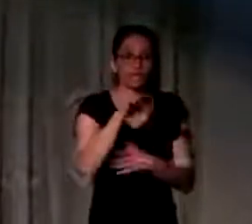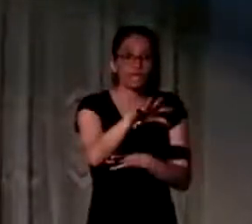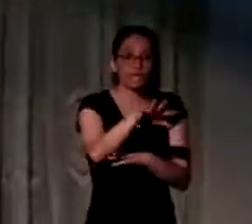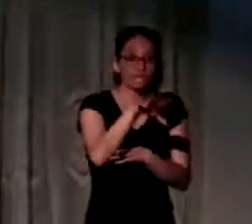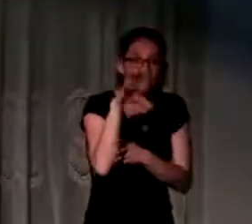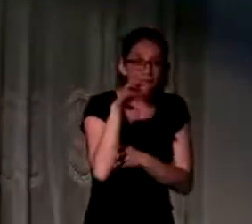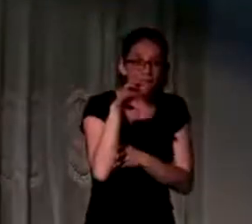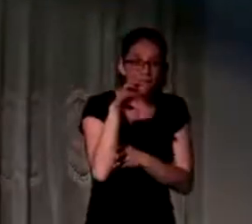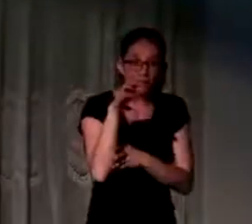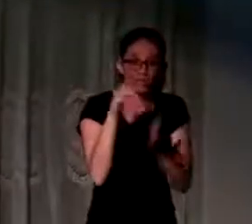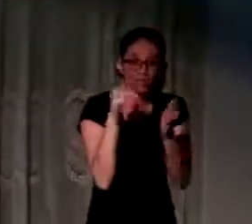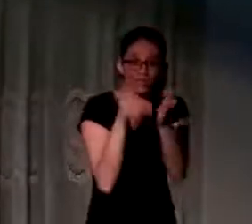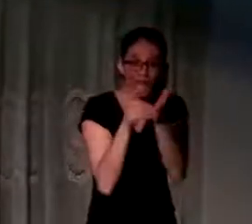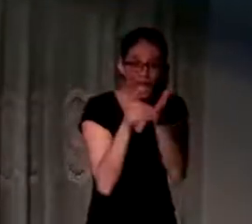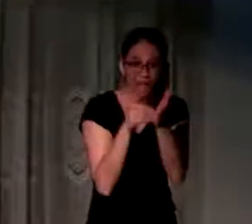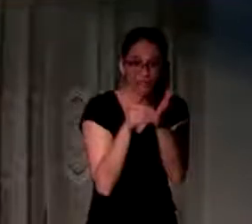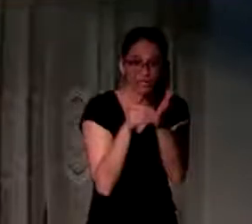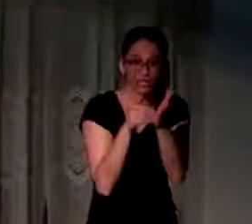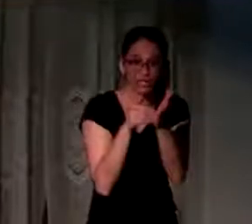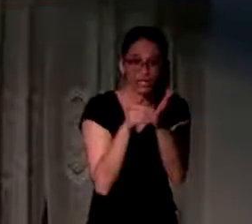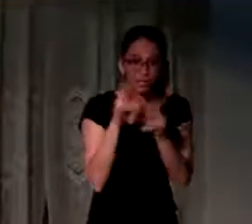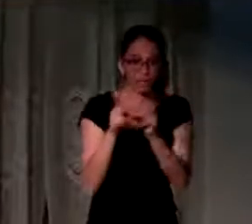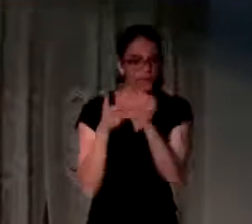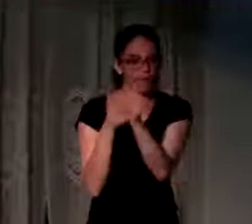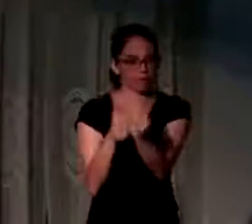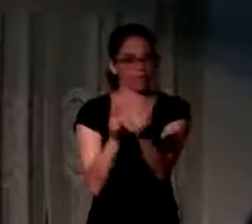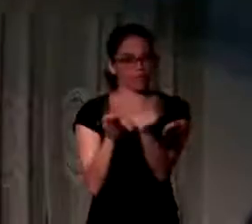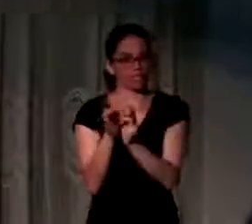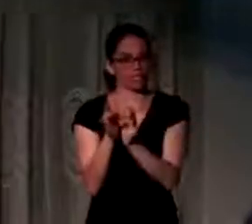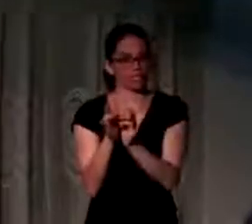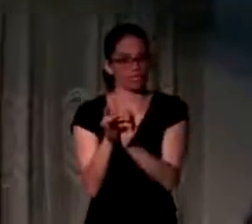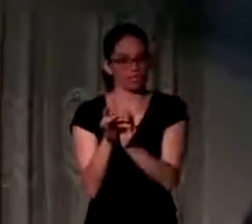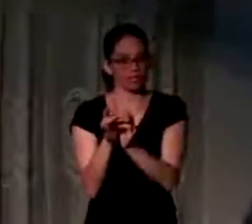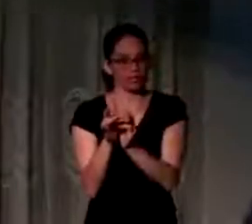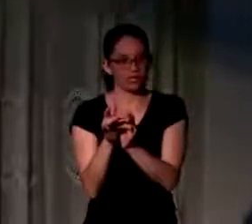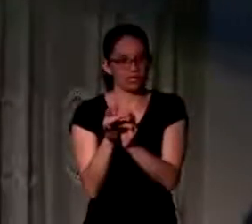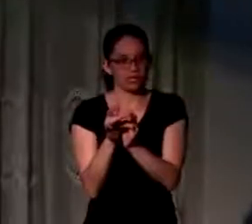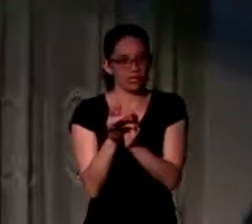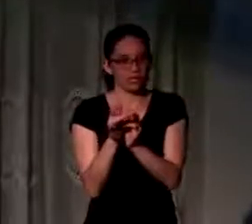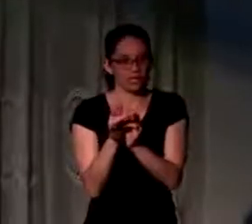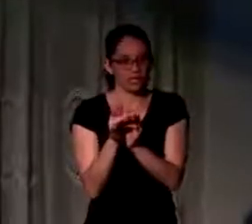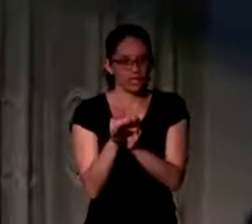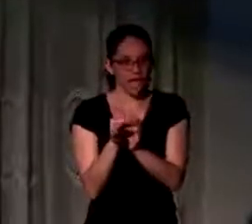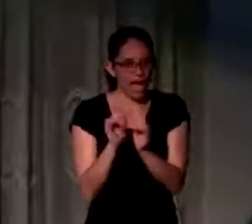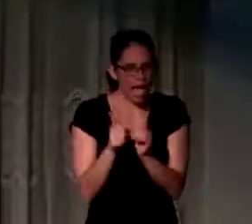500,000 followers of Jesus Christ. Now, how does that happen?